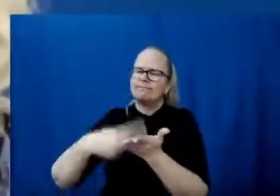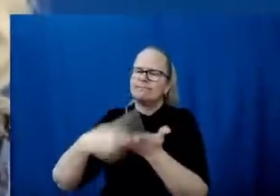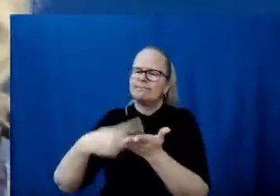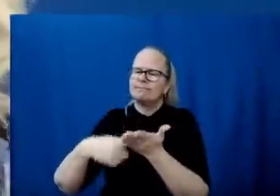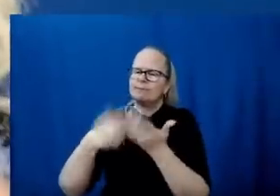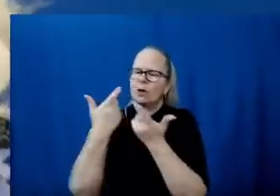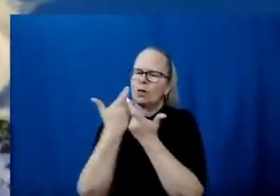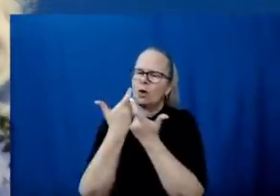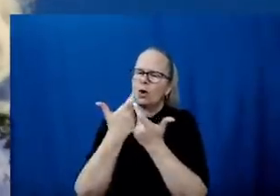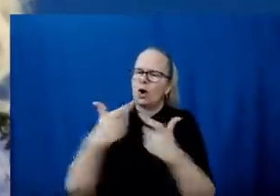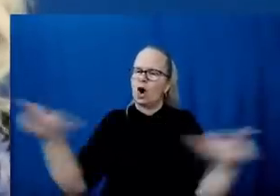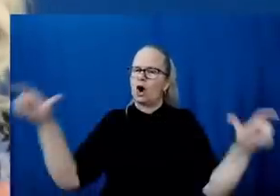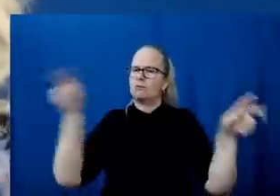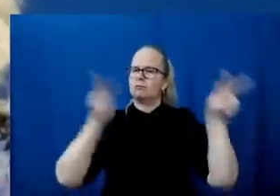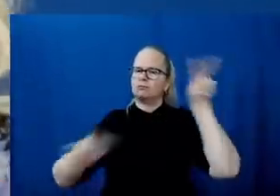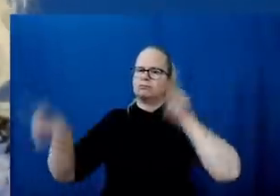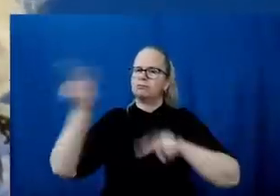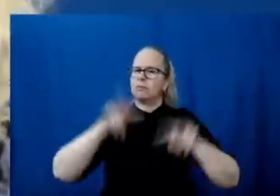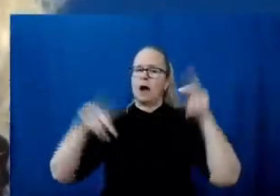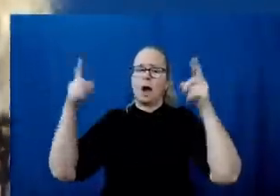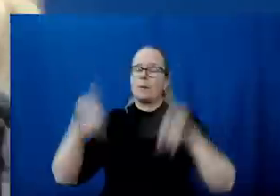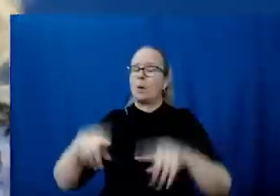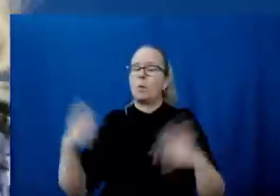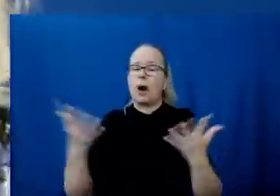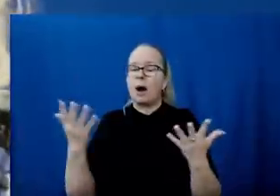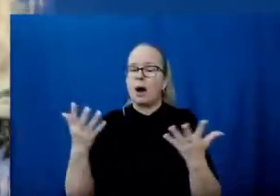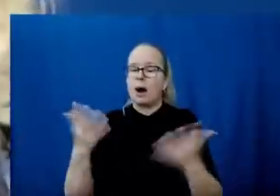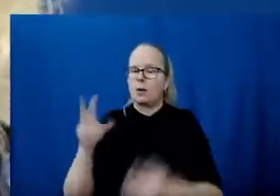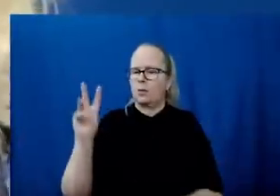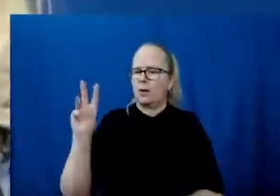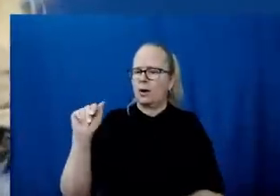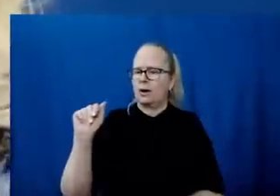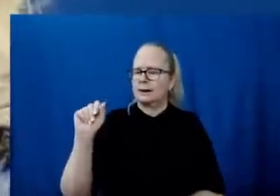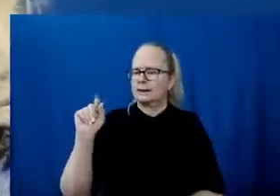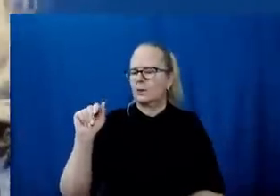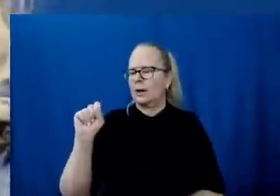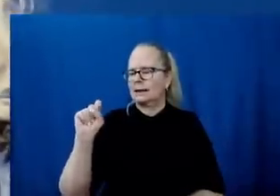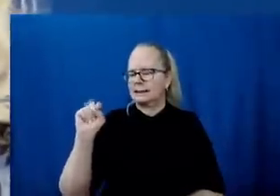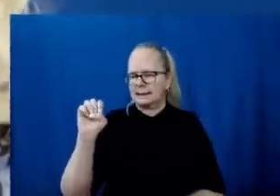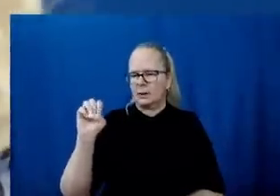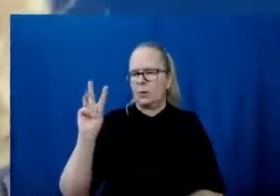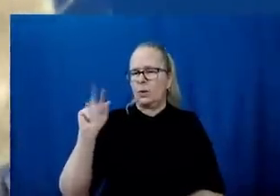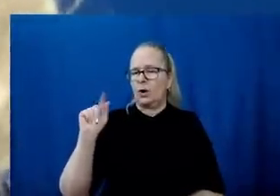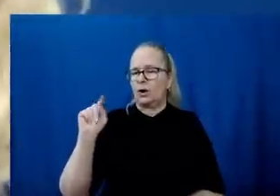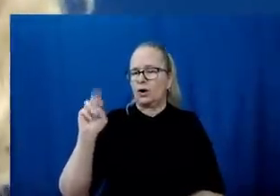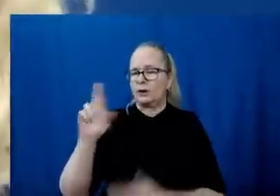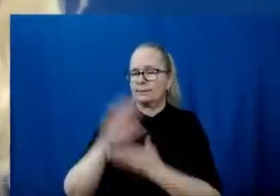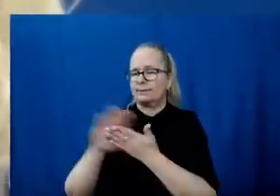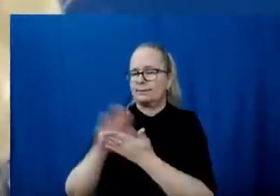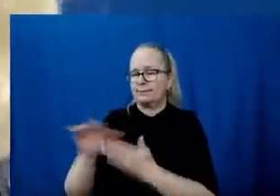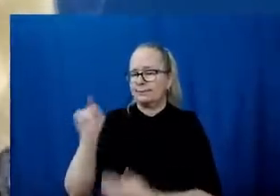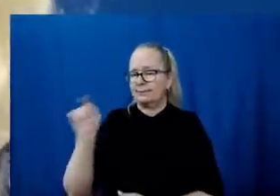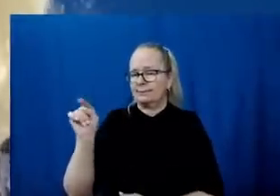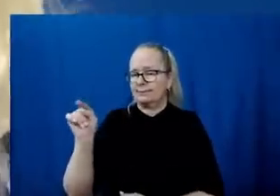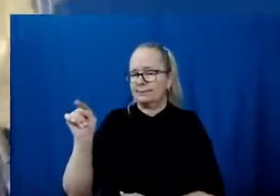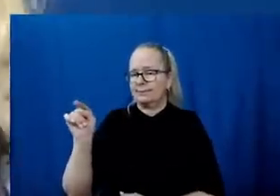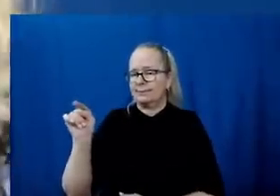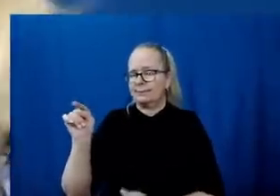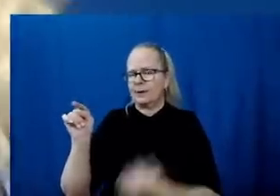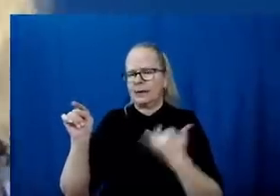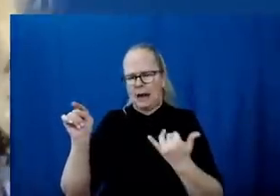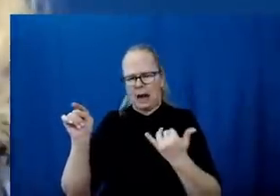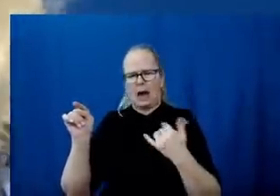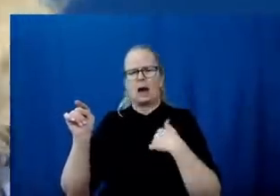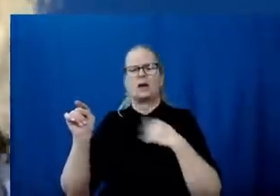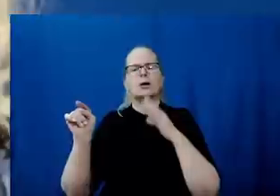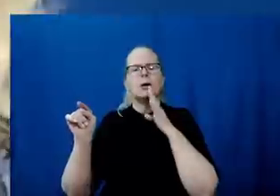scale surveillance that is happening at many wastewater treatment plants throughout Alberta, which is what we will be focusing today's briefing on. We're